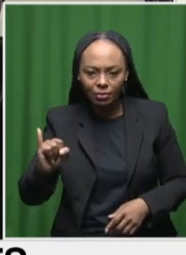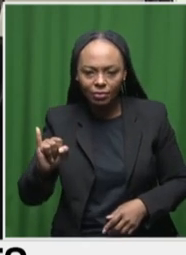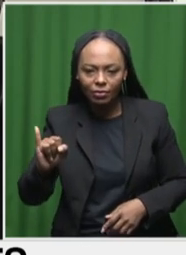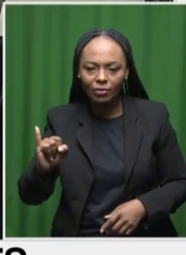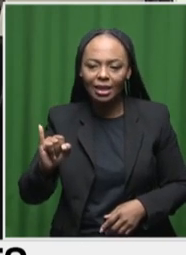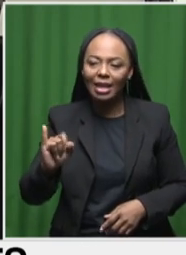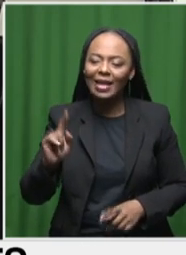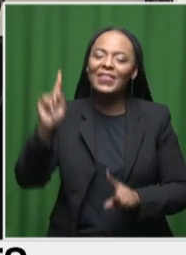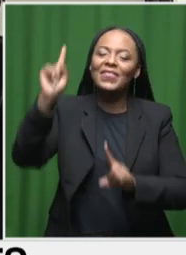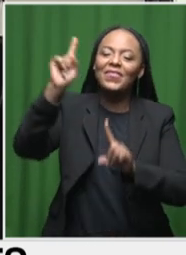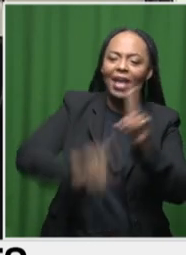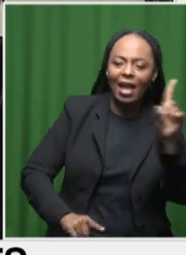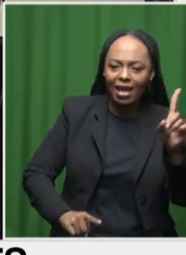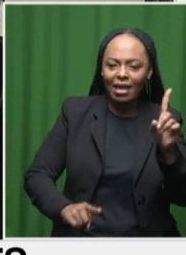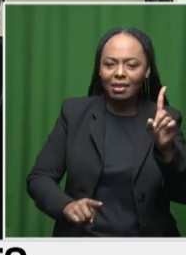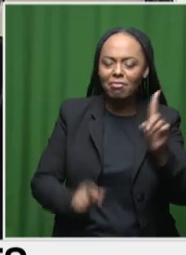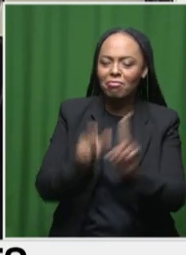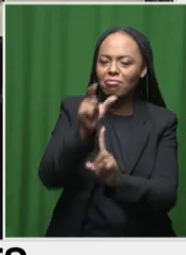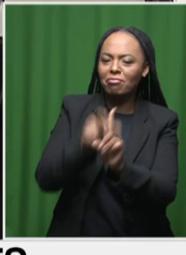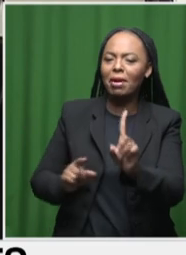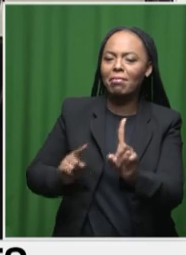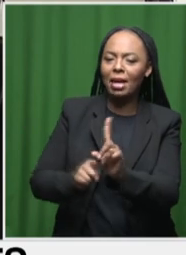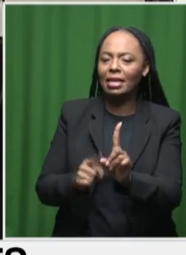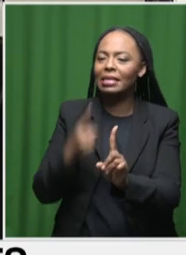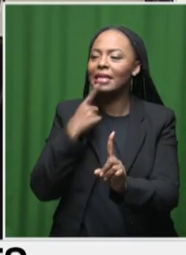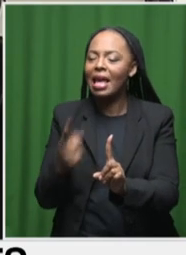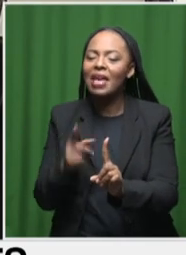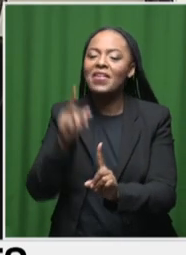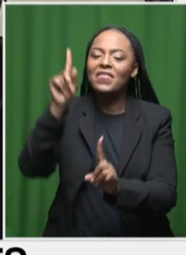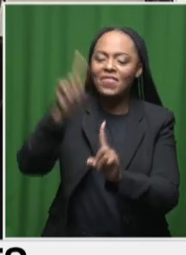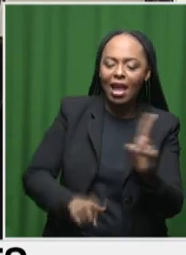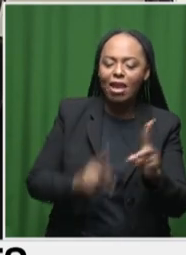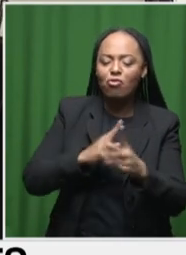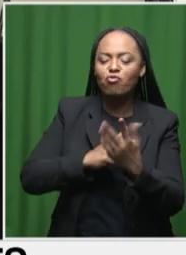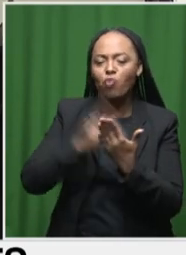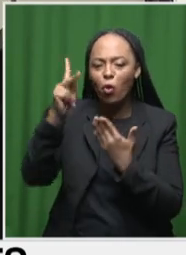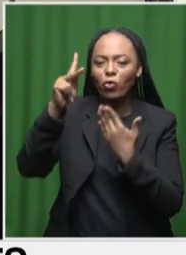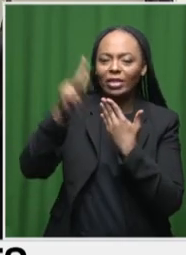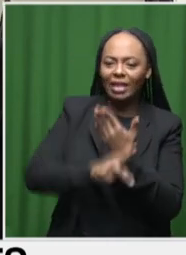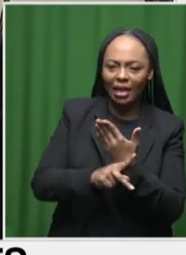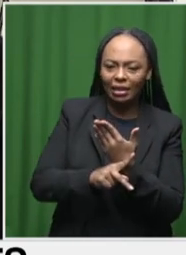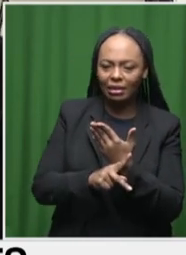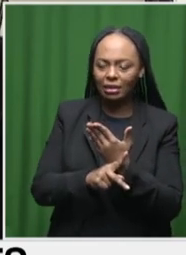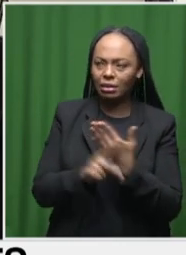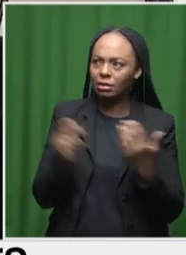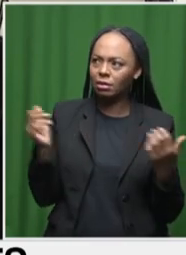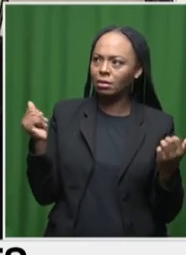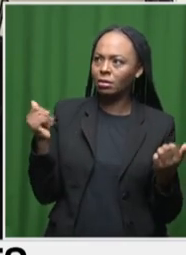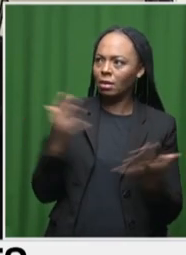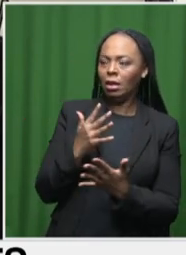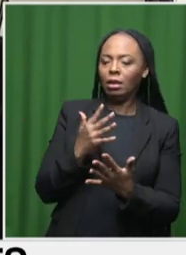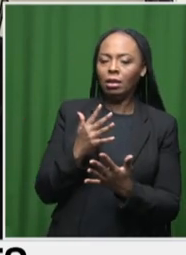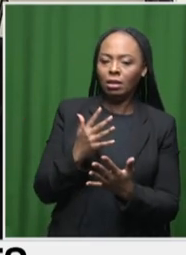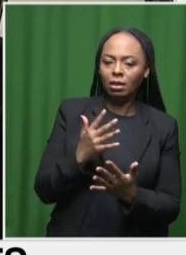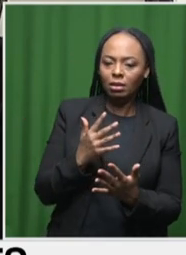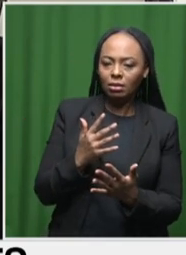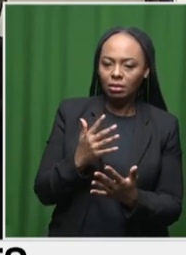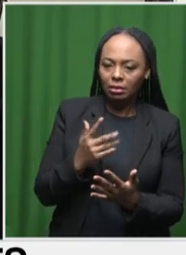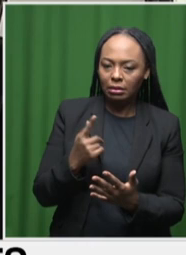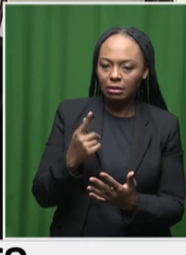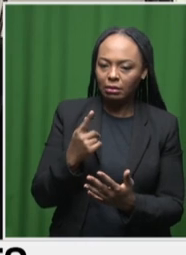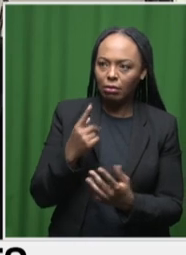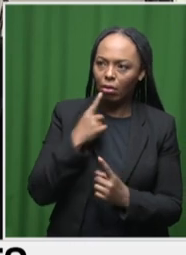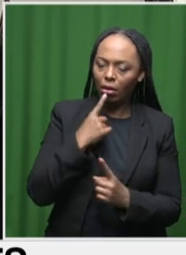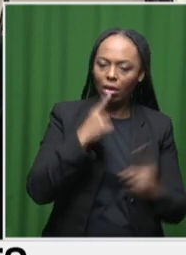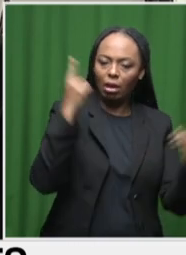failed project. Like, that, you know, that's such a loaded message to send out there to